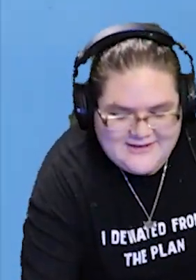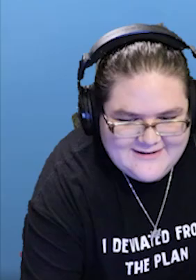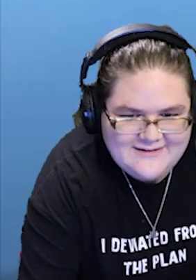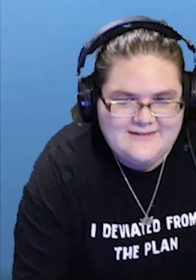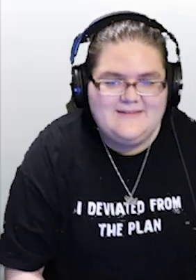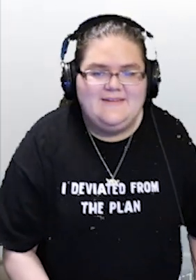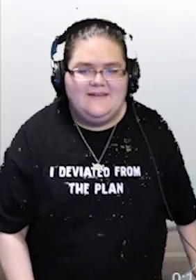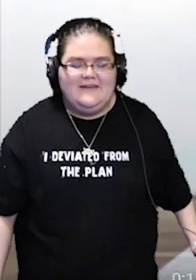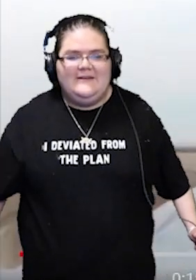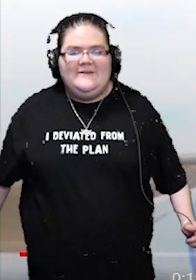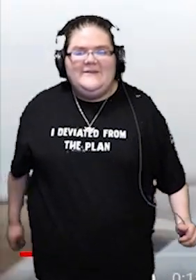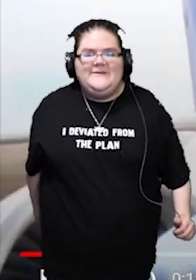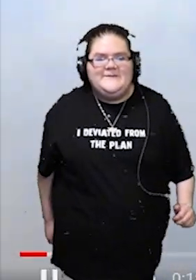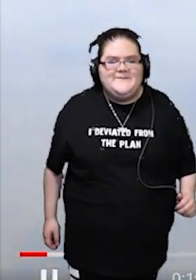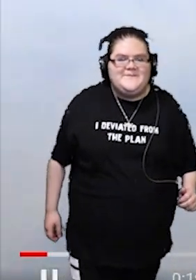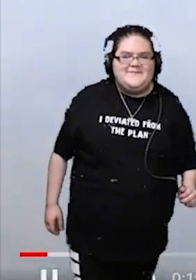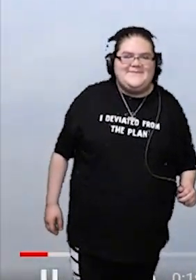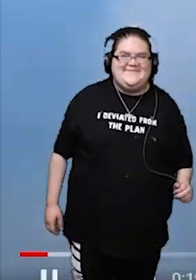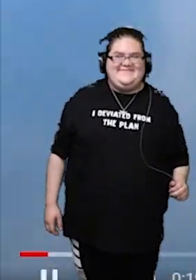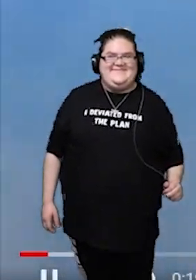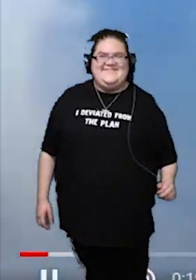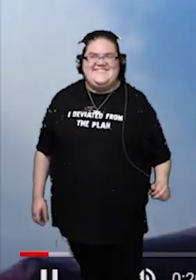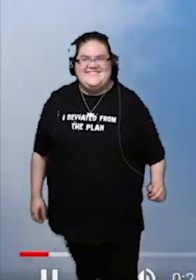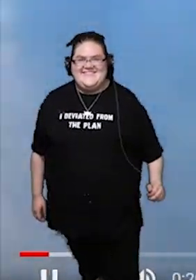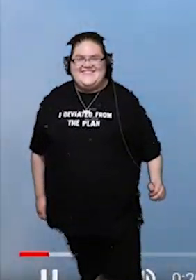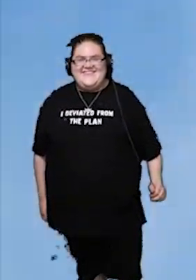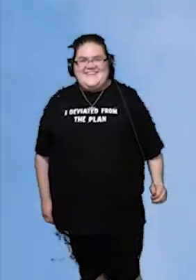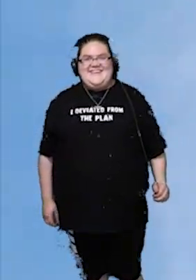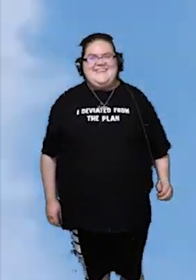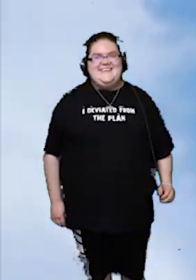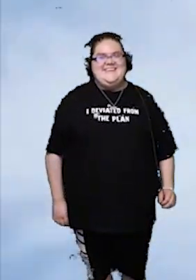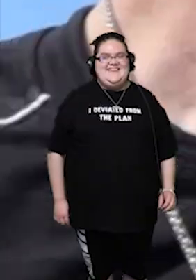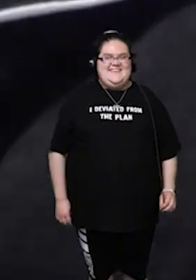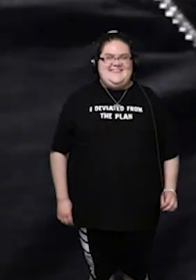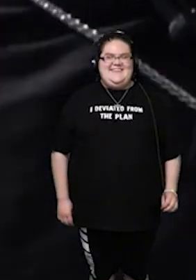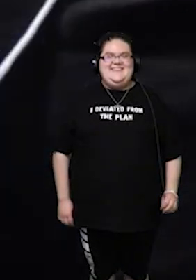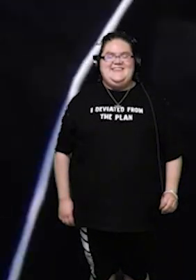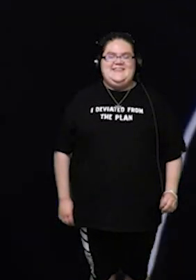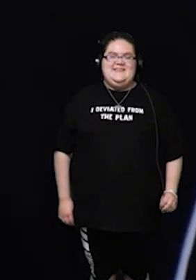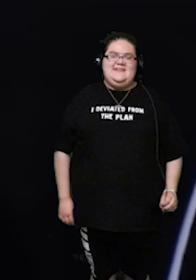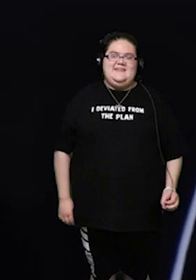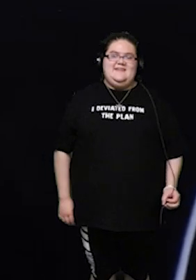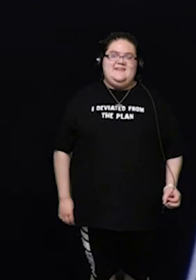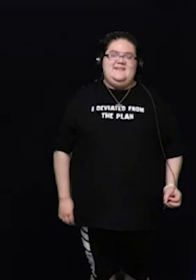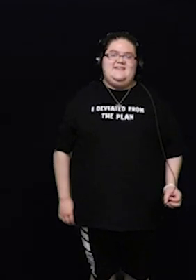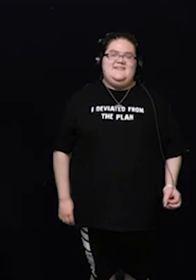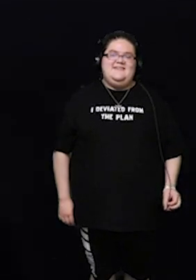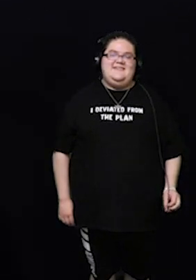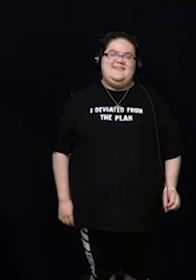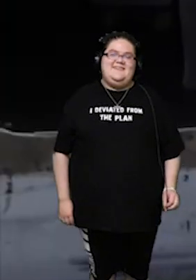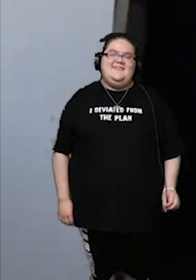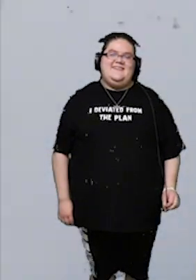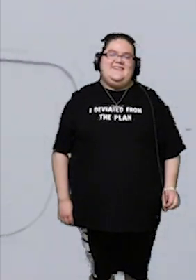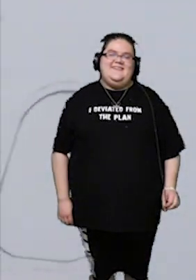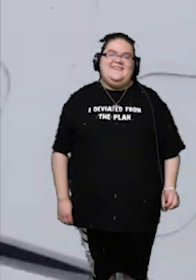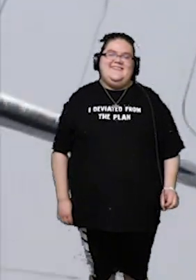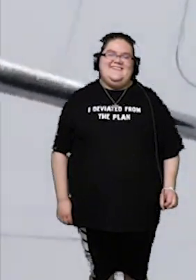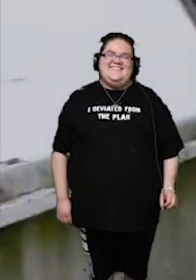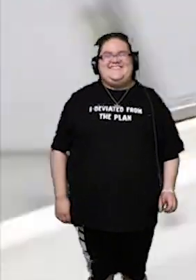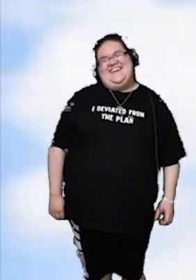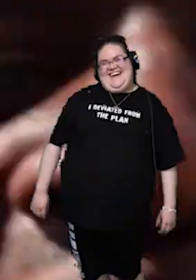Sorry, I was talking. Who just kissed JJ? These lips. What? No, no, the camera did. Sidemen Airways now boarding to